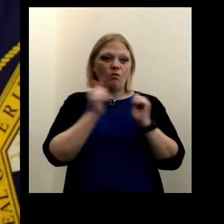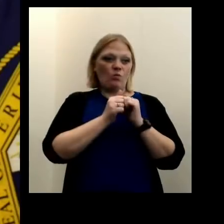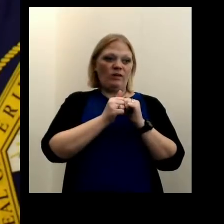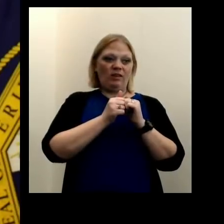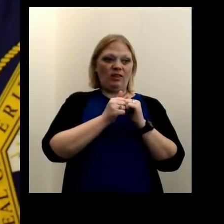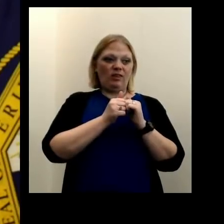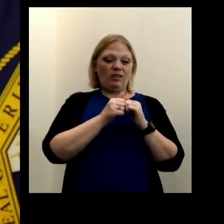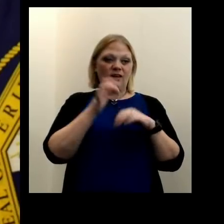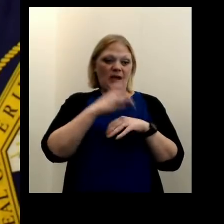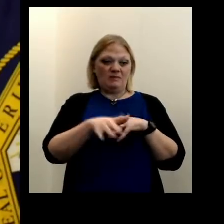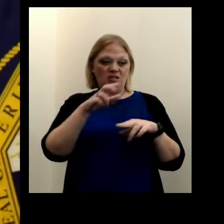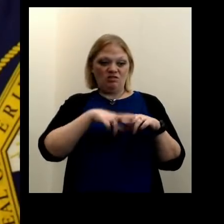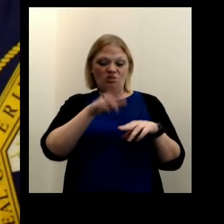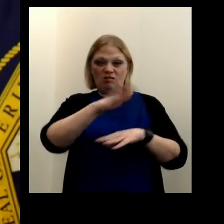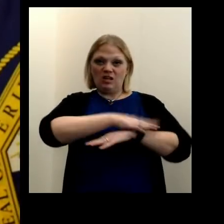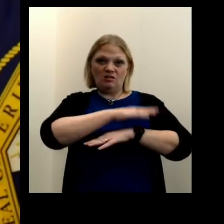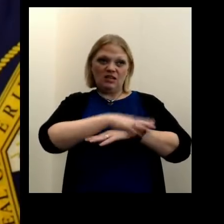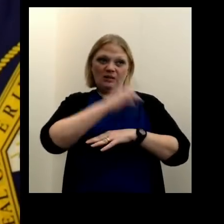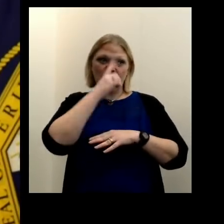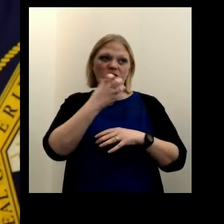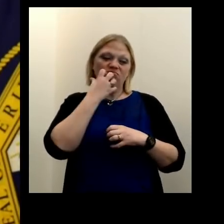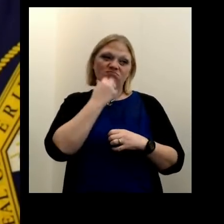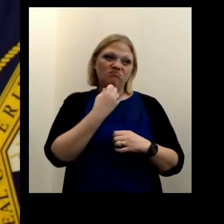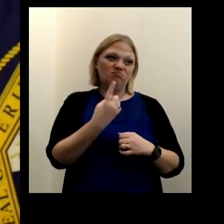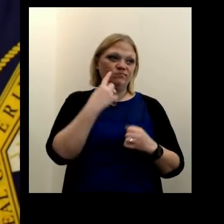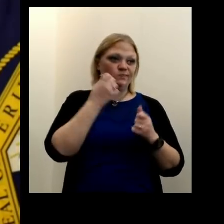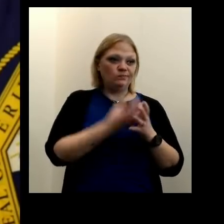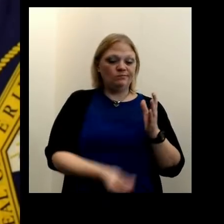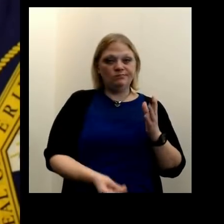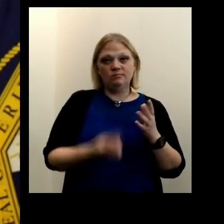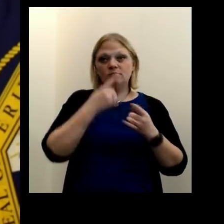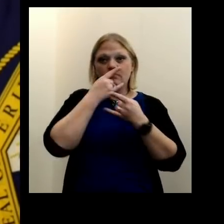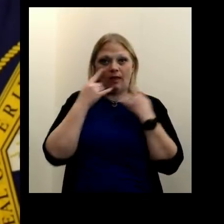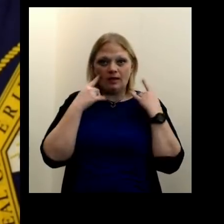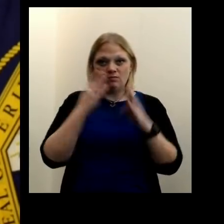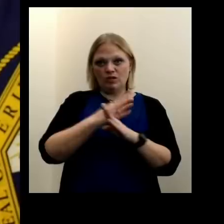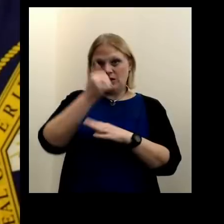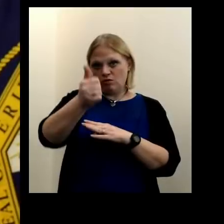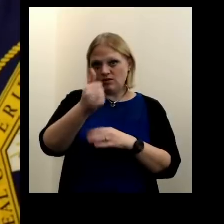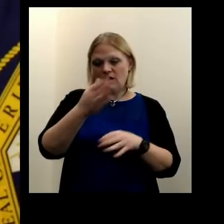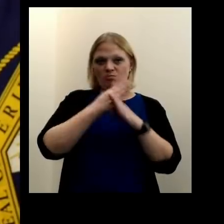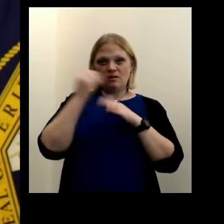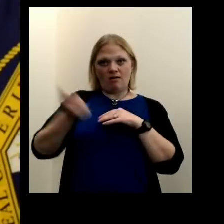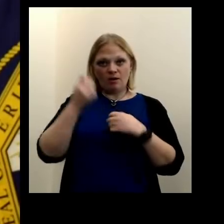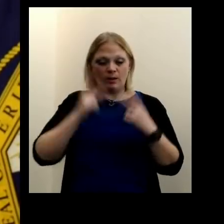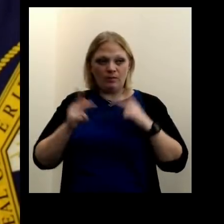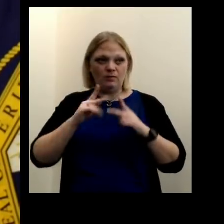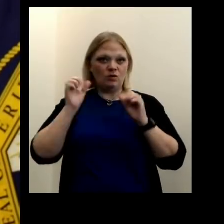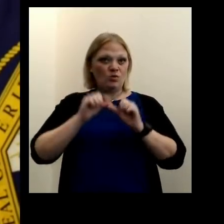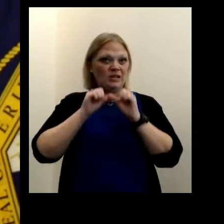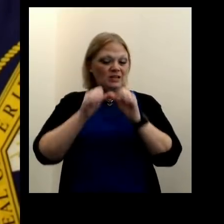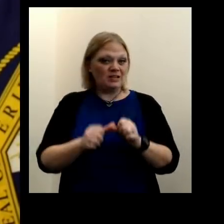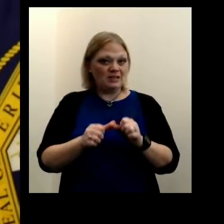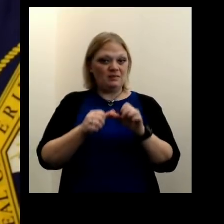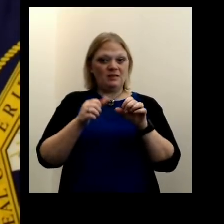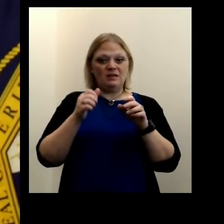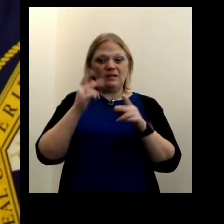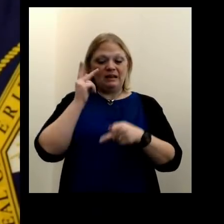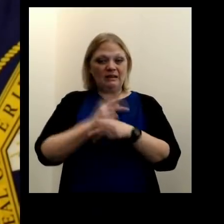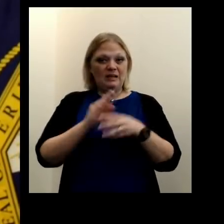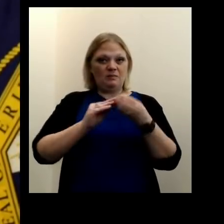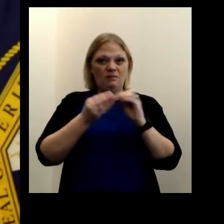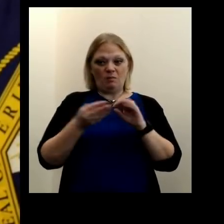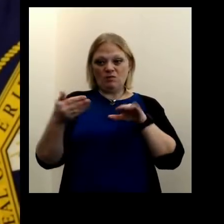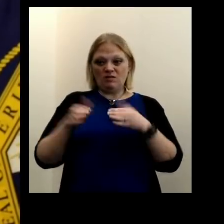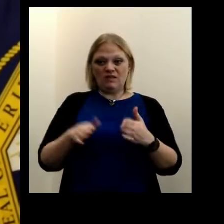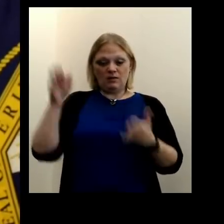because of a loved one who's lost. That's why I ask you to wear your mask to protect yourself, to protect others, so we can keep that death toll down to as low as